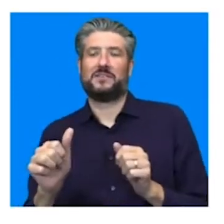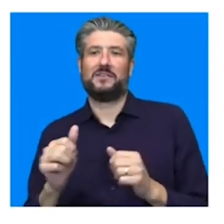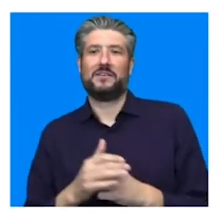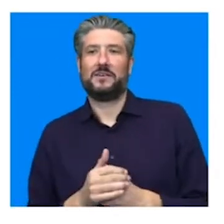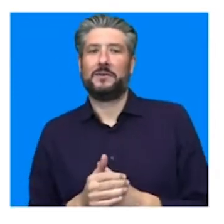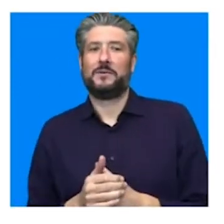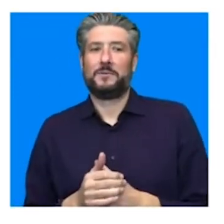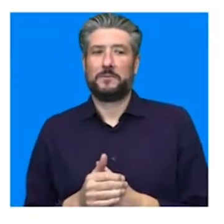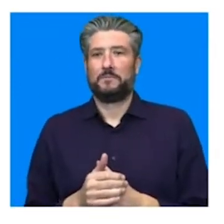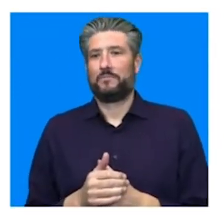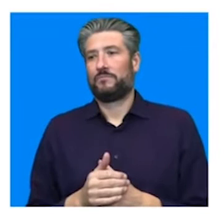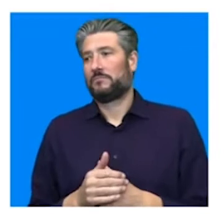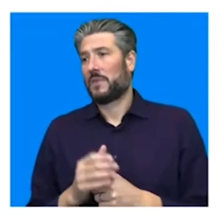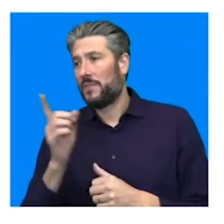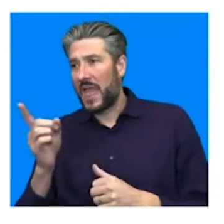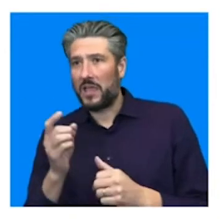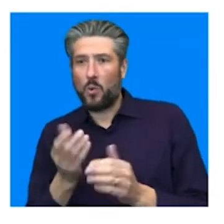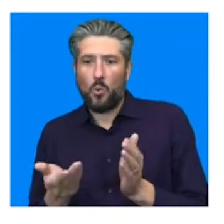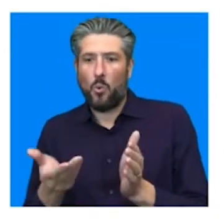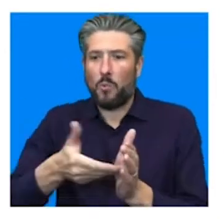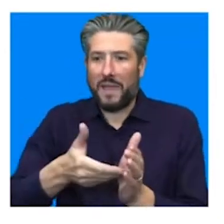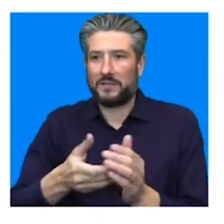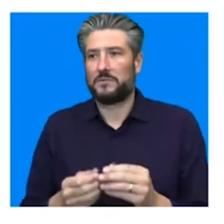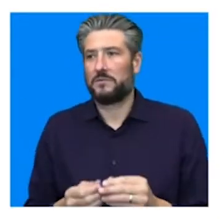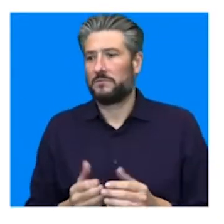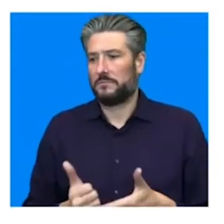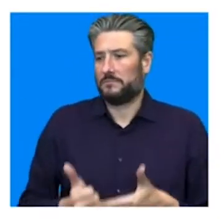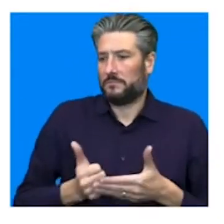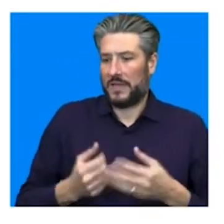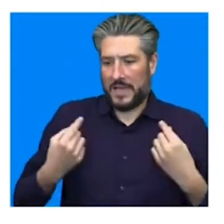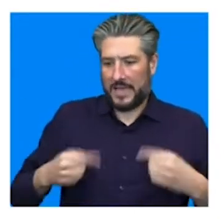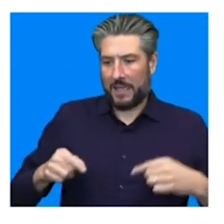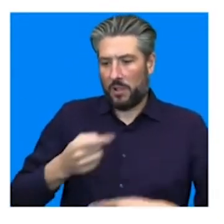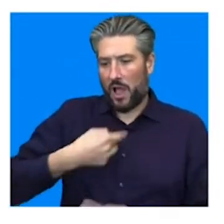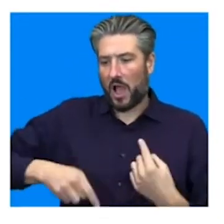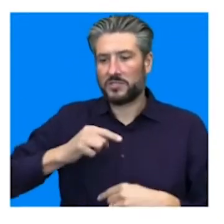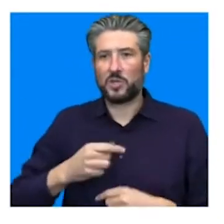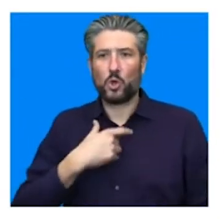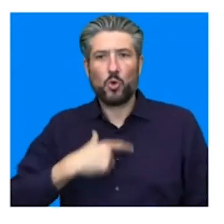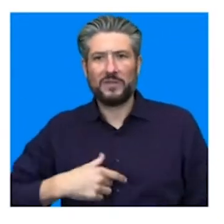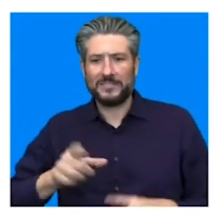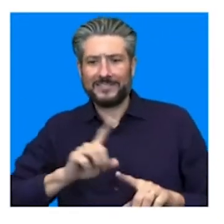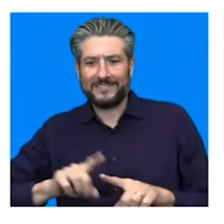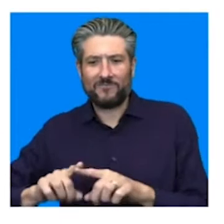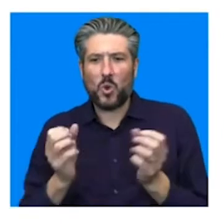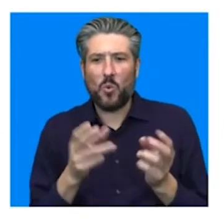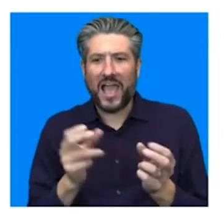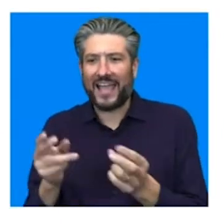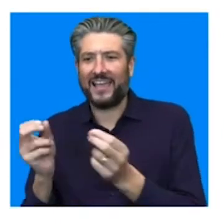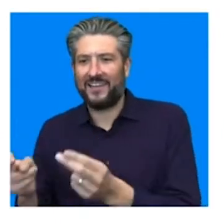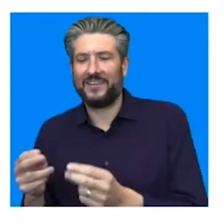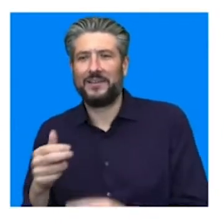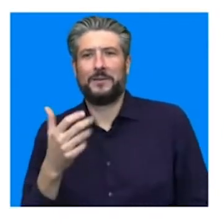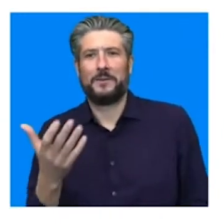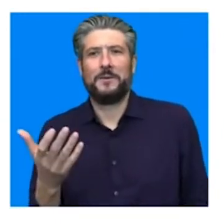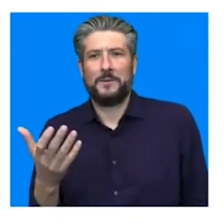and enabling us as human beings in different ways. And I think in that part as well, it's not, of course, then enabling